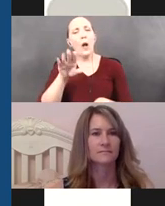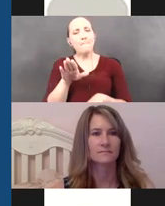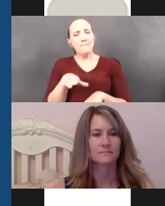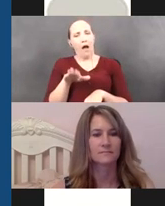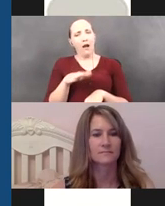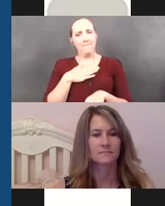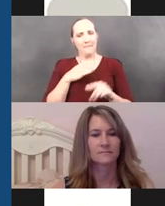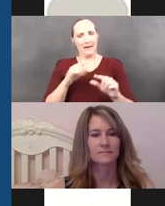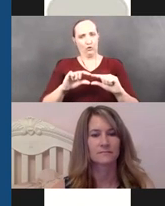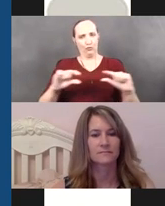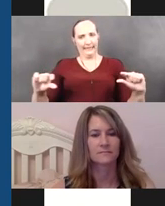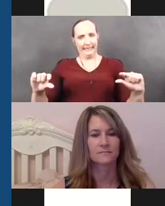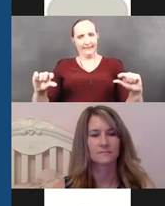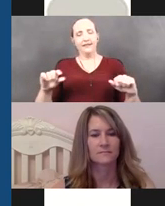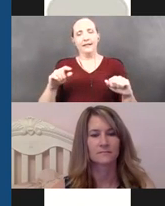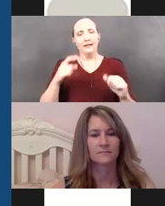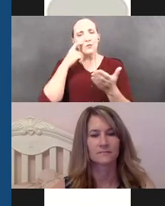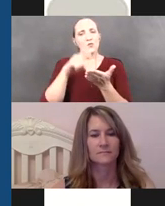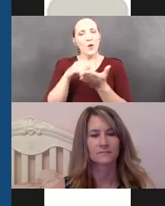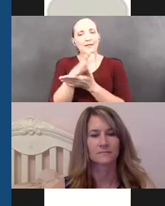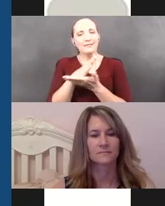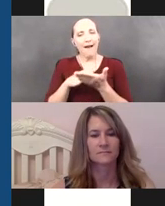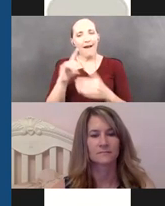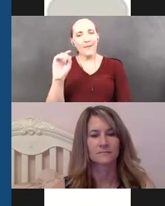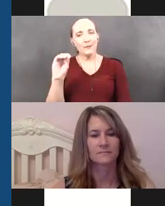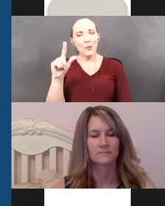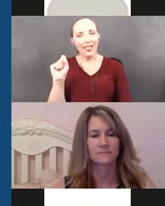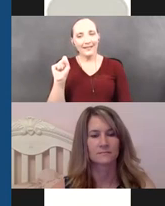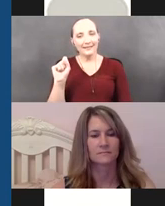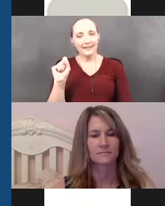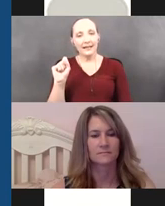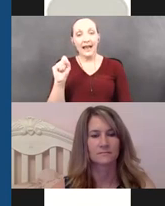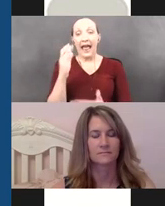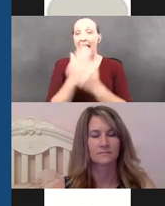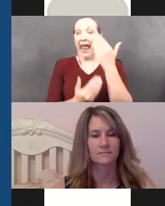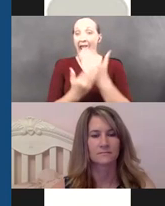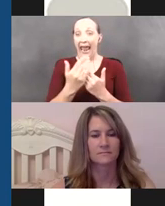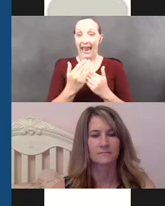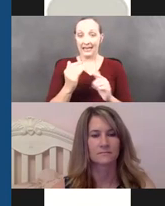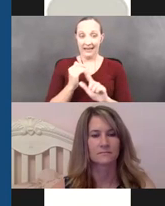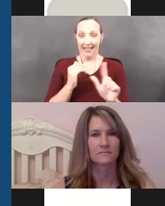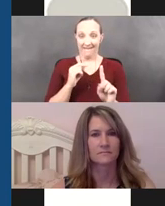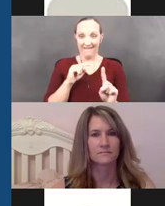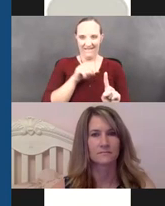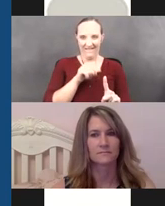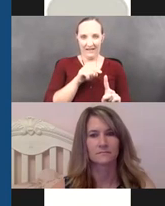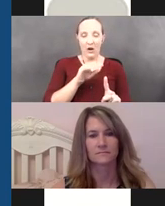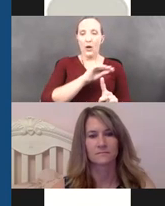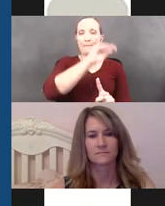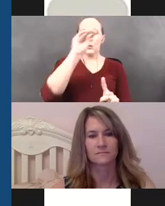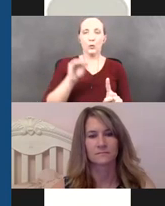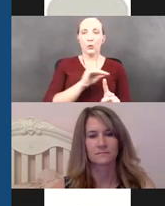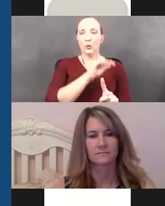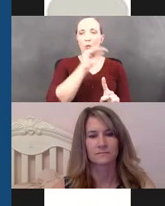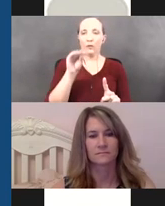screen here, el you pie can de see la some of página those de tools. mi They have pantalla, a hand pueden ver tool, las which will move objects around the herramientas. Tienen page,